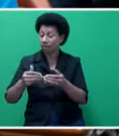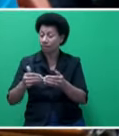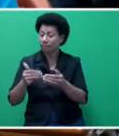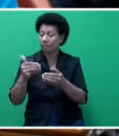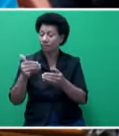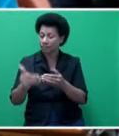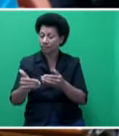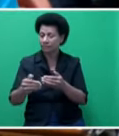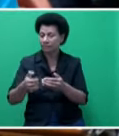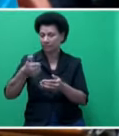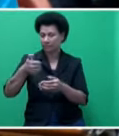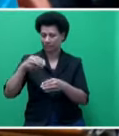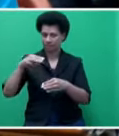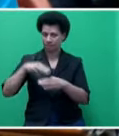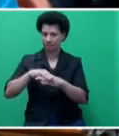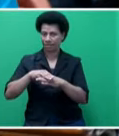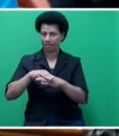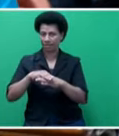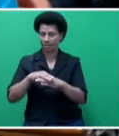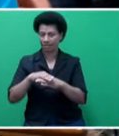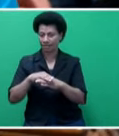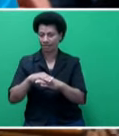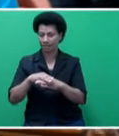only 6 months.